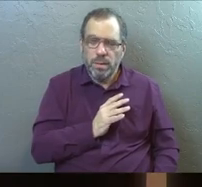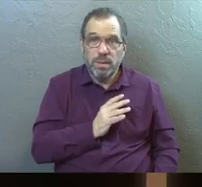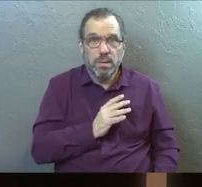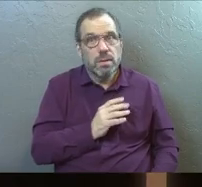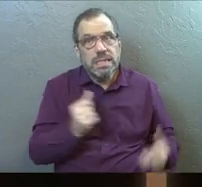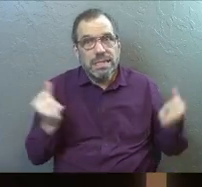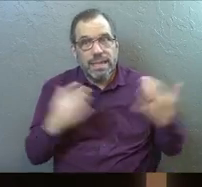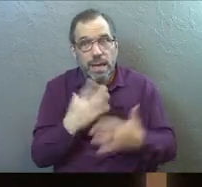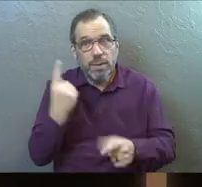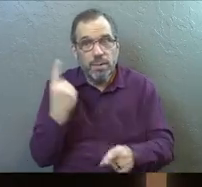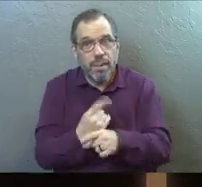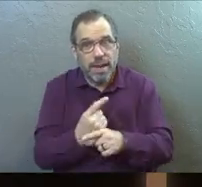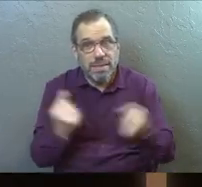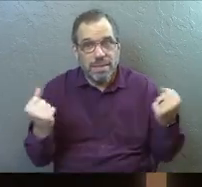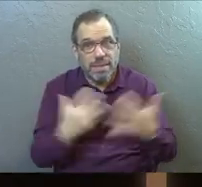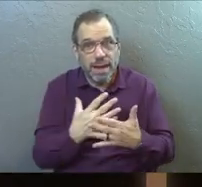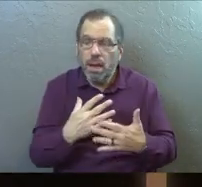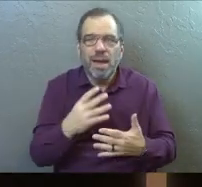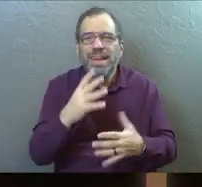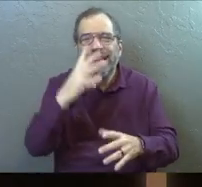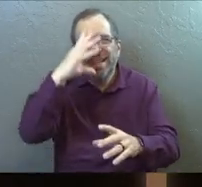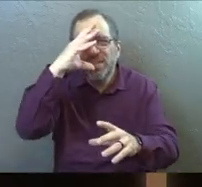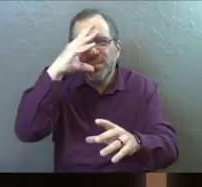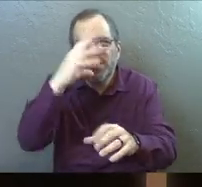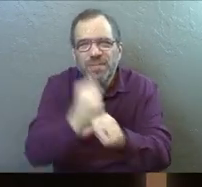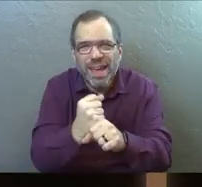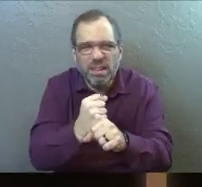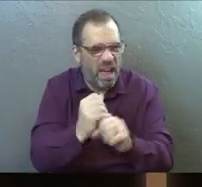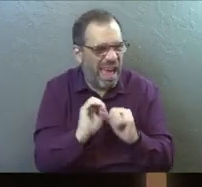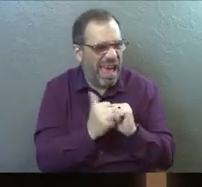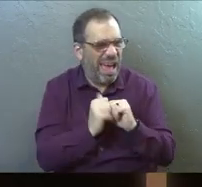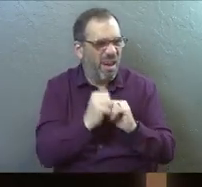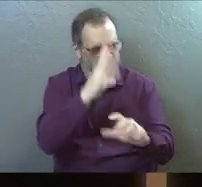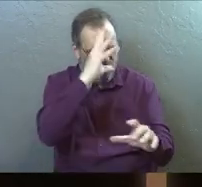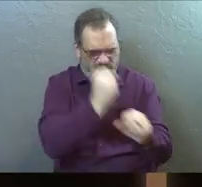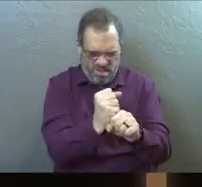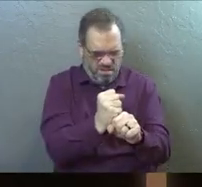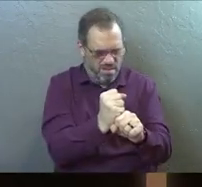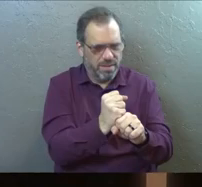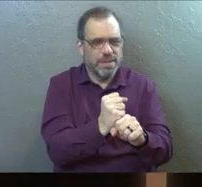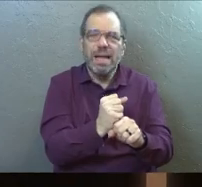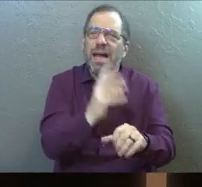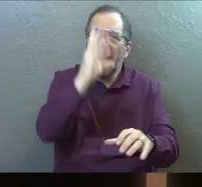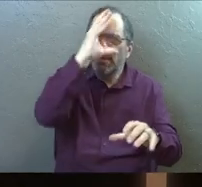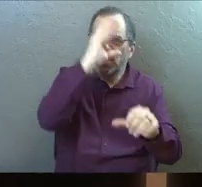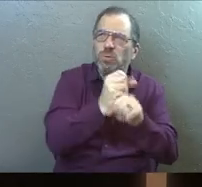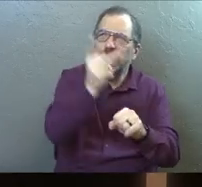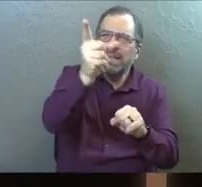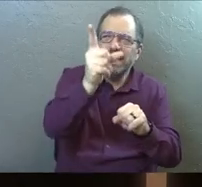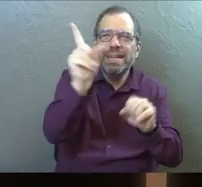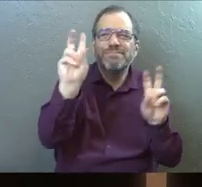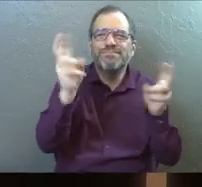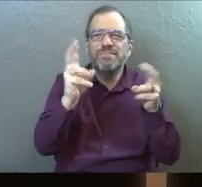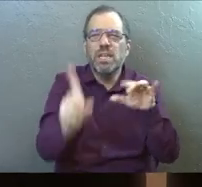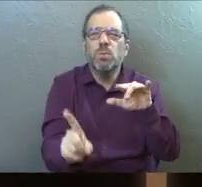scary, amen? It's a step of faith. How's it a step of faith? Well, I'm trusting he's going to show up.